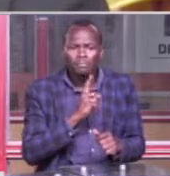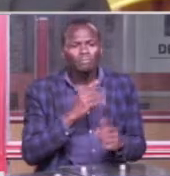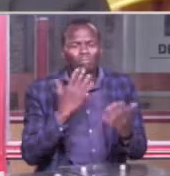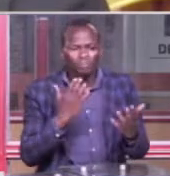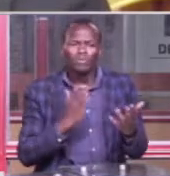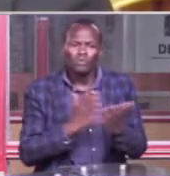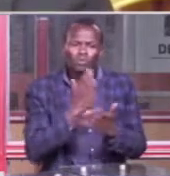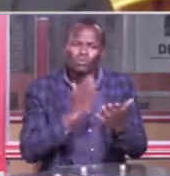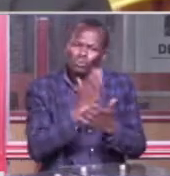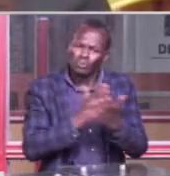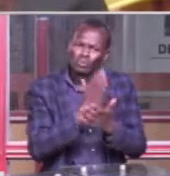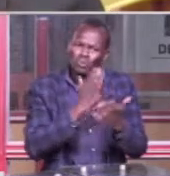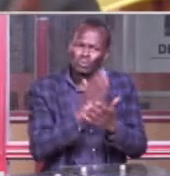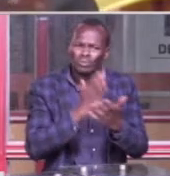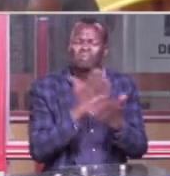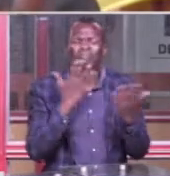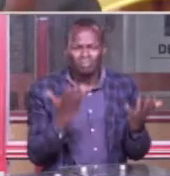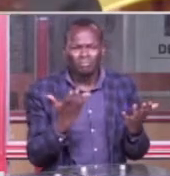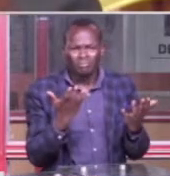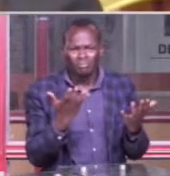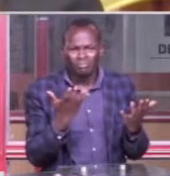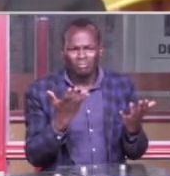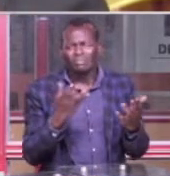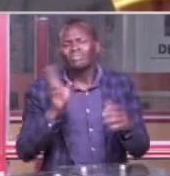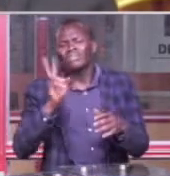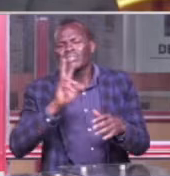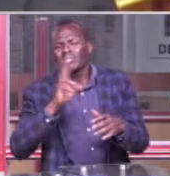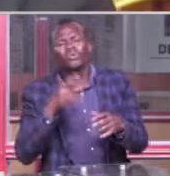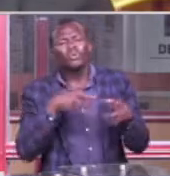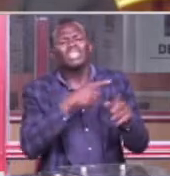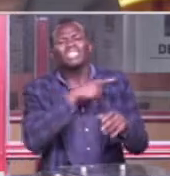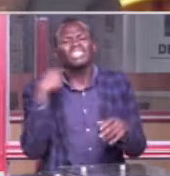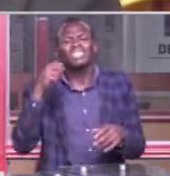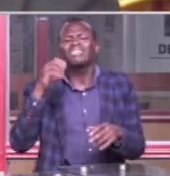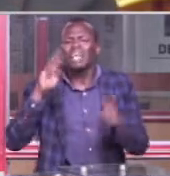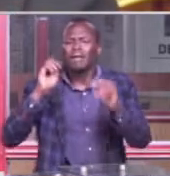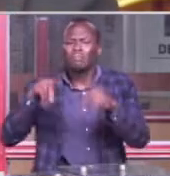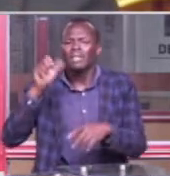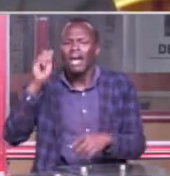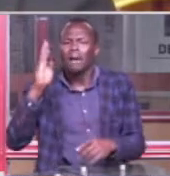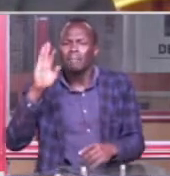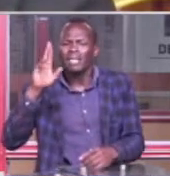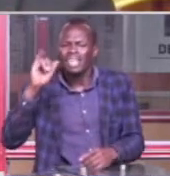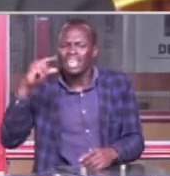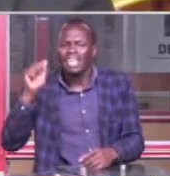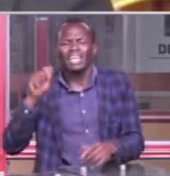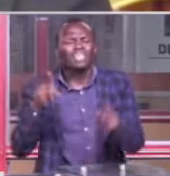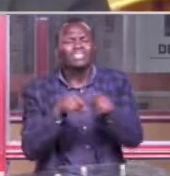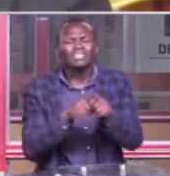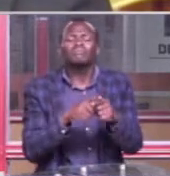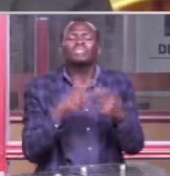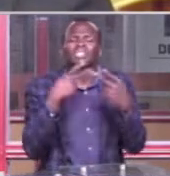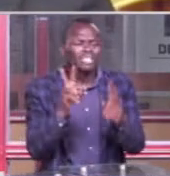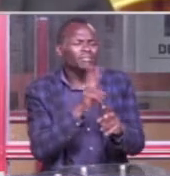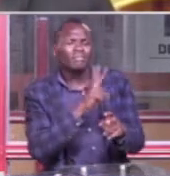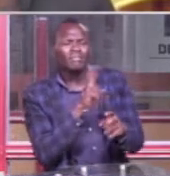gruesome killing. And it all started with such kind of threats. And we therefore want to tell Ugandans, we want to tell everybody out